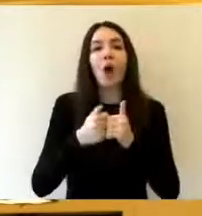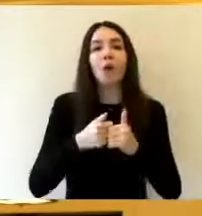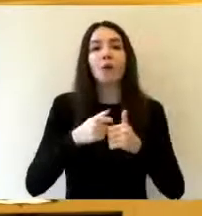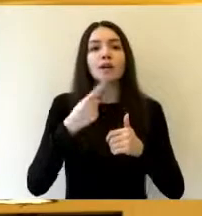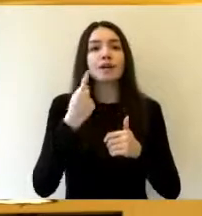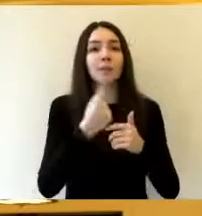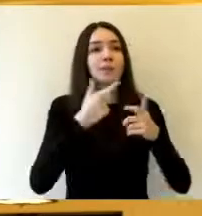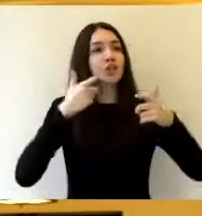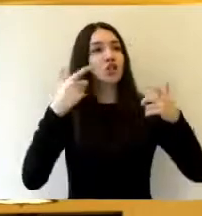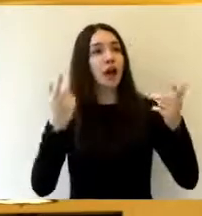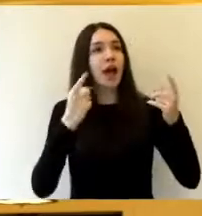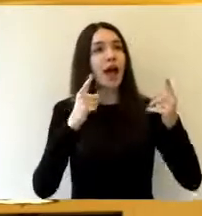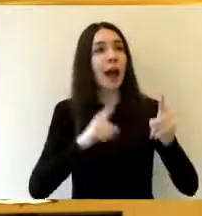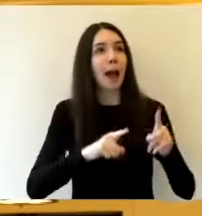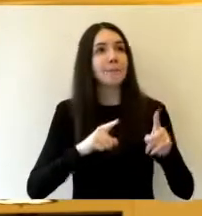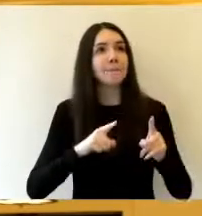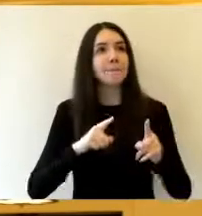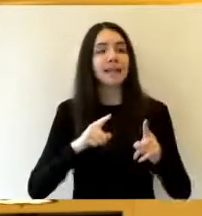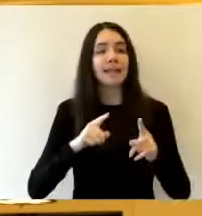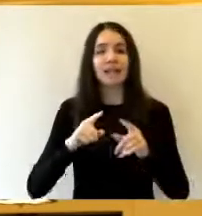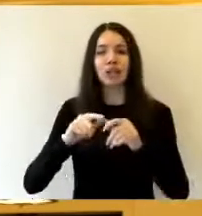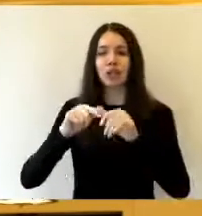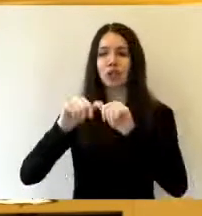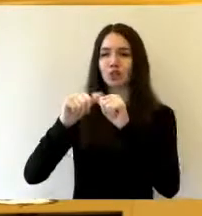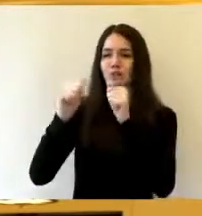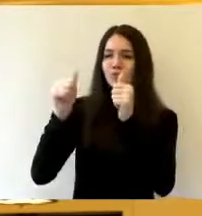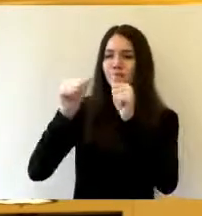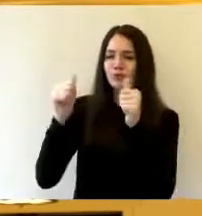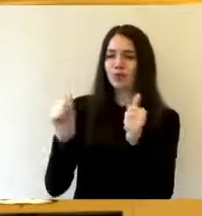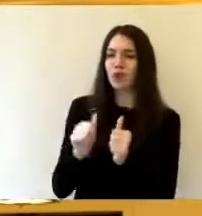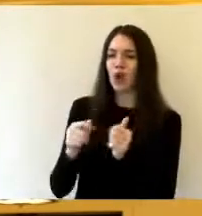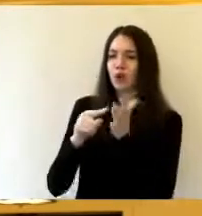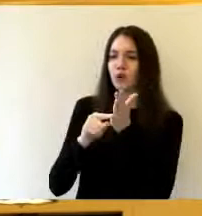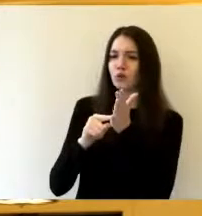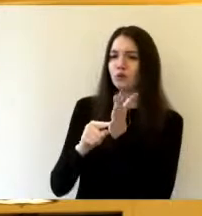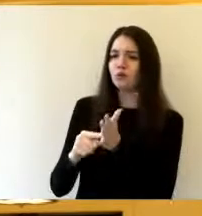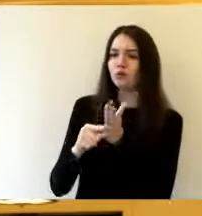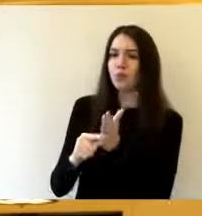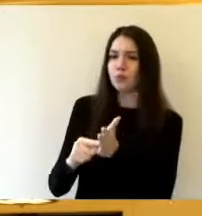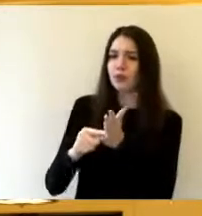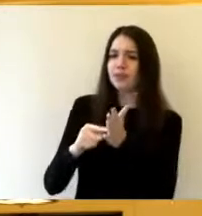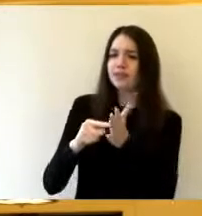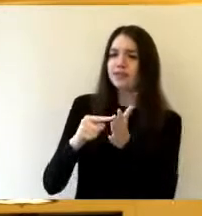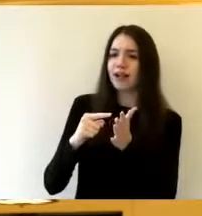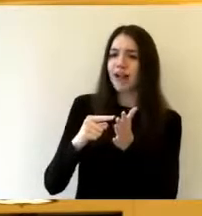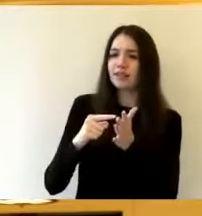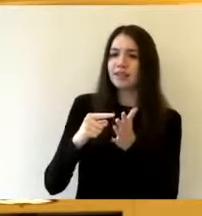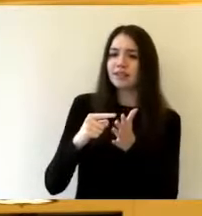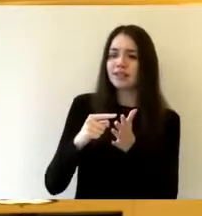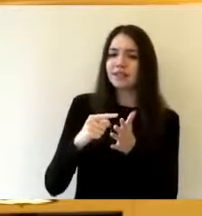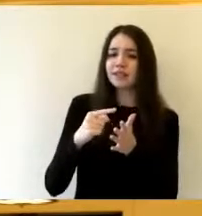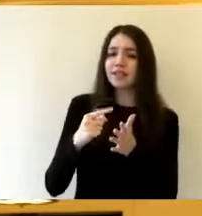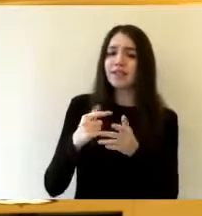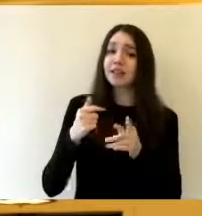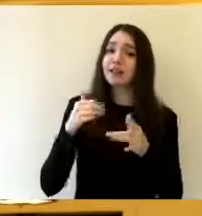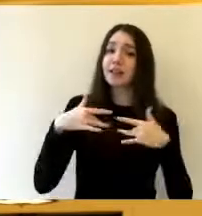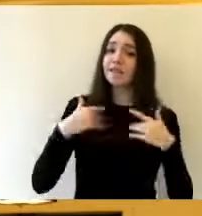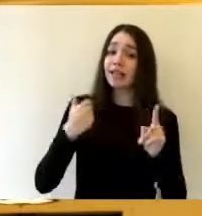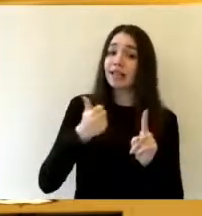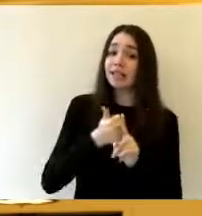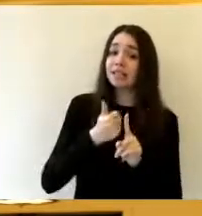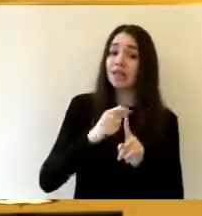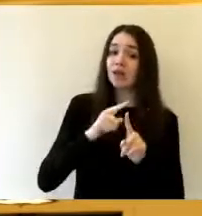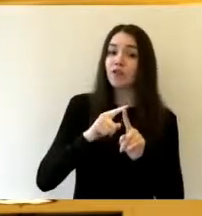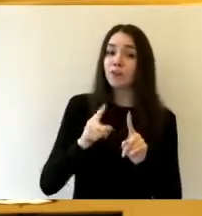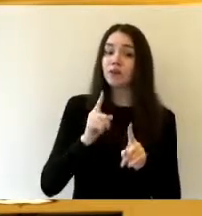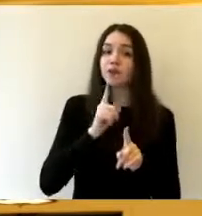again, in this instance right here, kind of attempting to represent what was not there with the thing. In this case, of course, a child, and the sculpture itself had